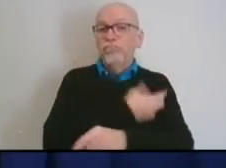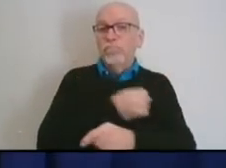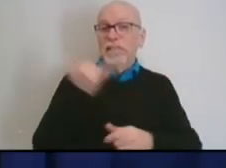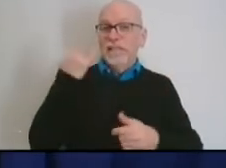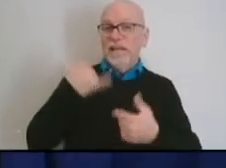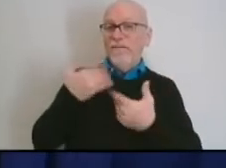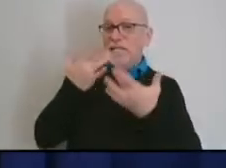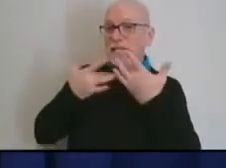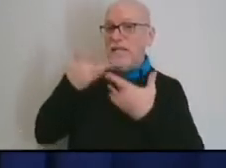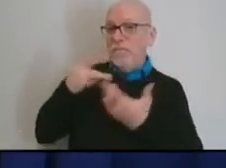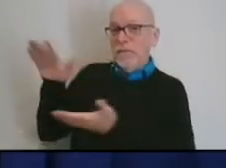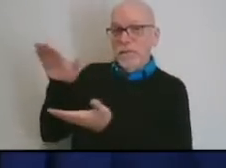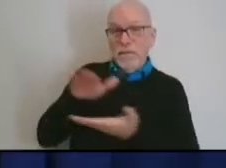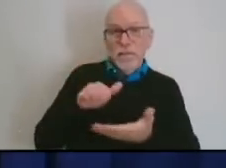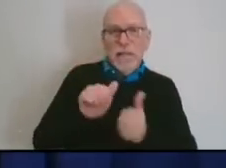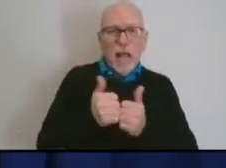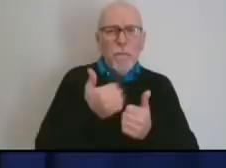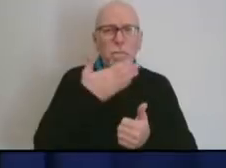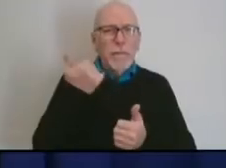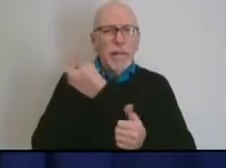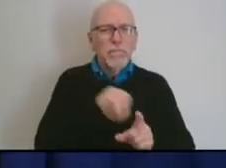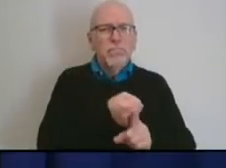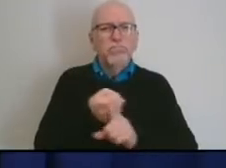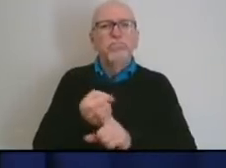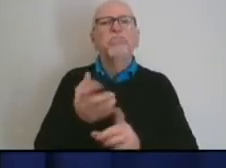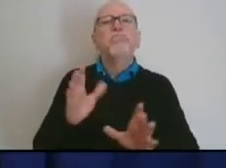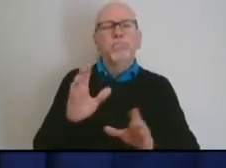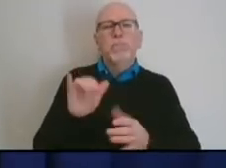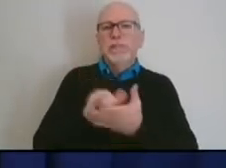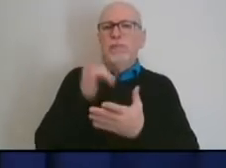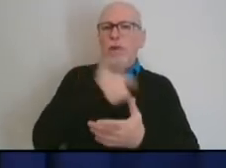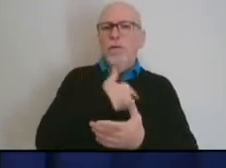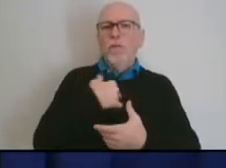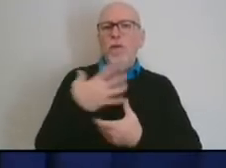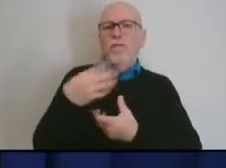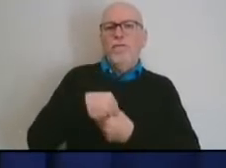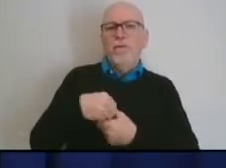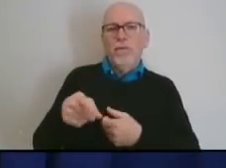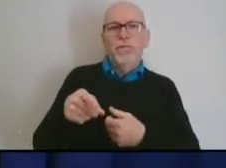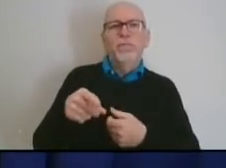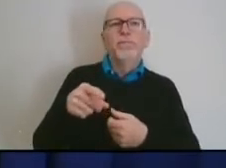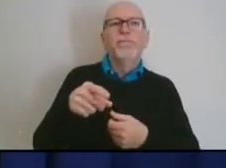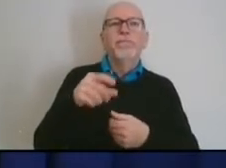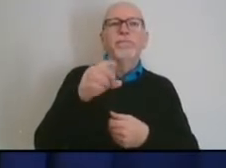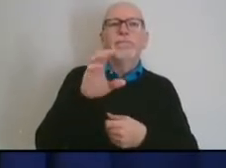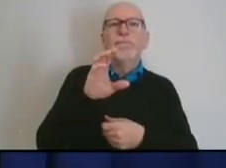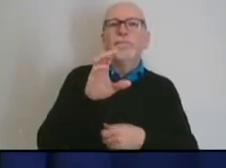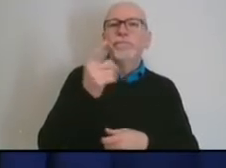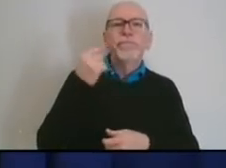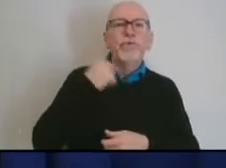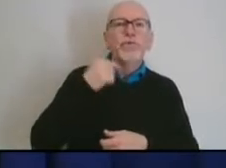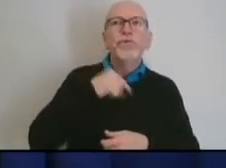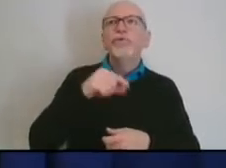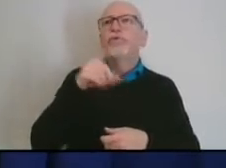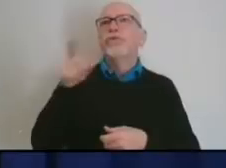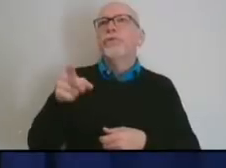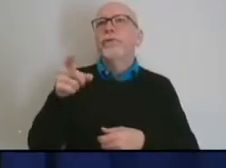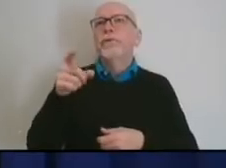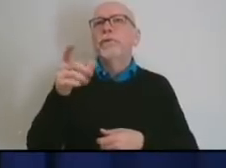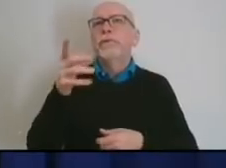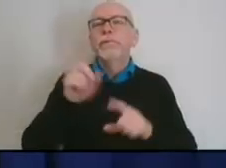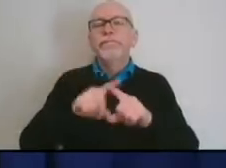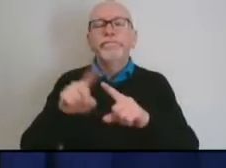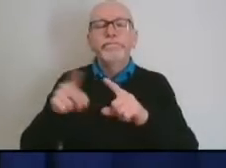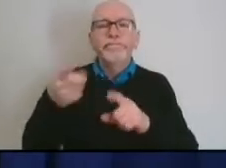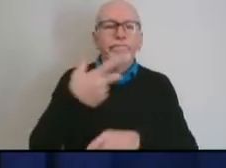scarce, is something that's the reason we involved ethicists, and we involved clergy, and we involved experts in immunology